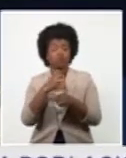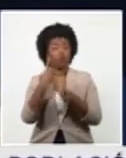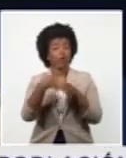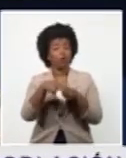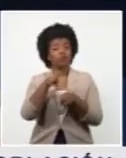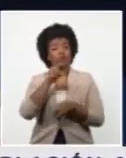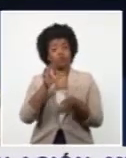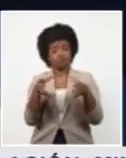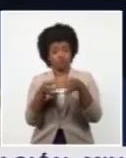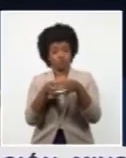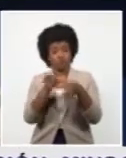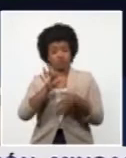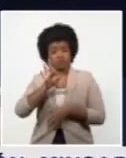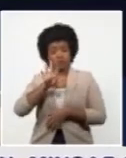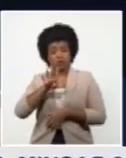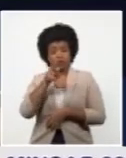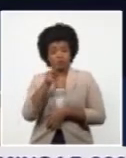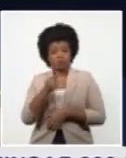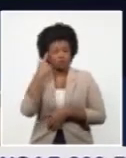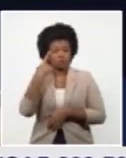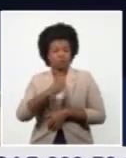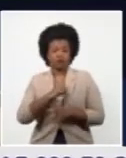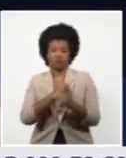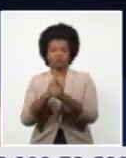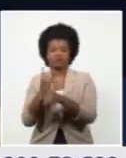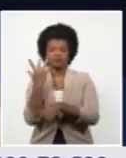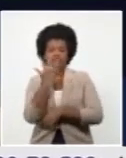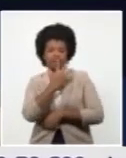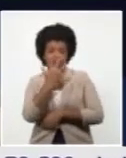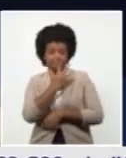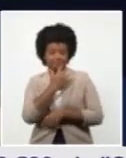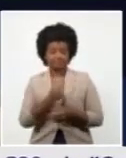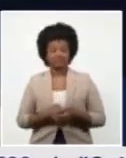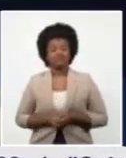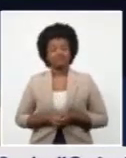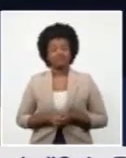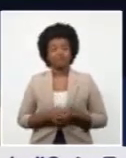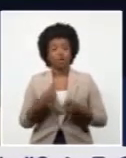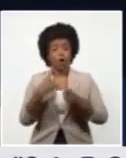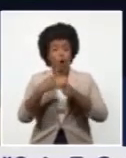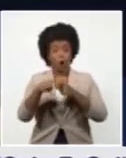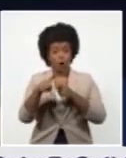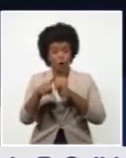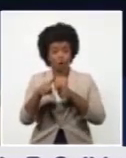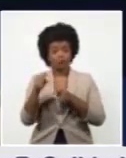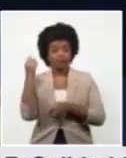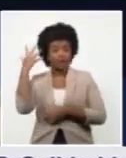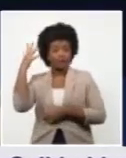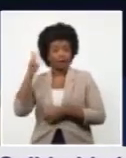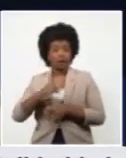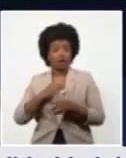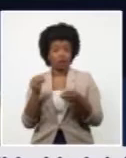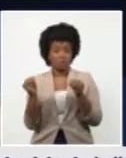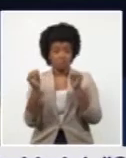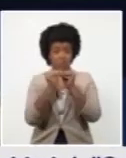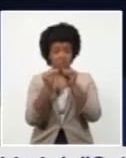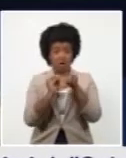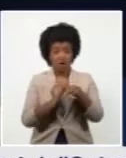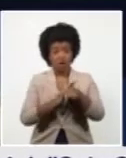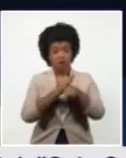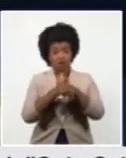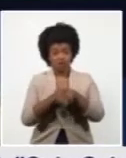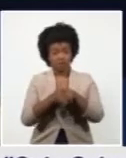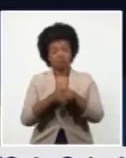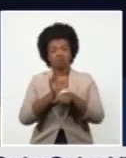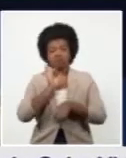Yesterday, none of them was left without specifying the source of infection. And in any case, we are still working